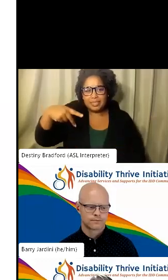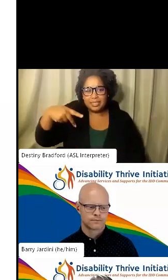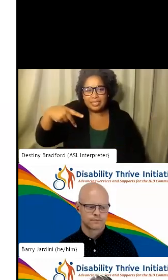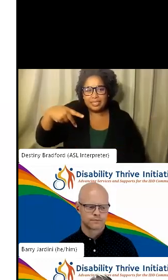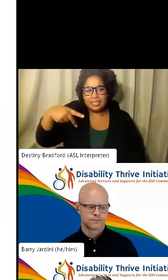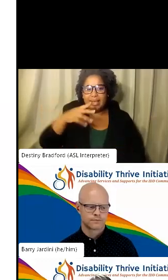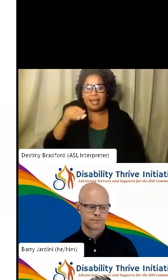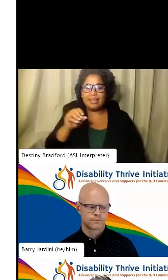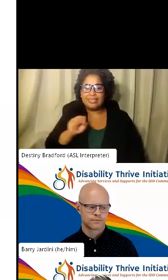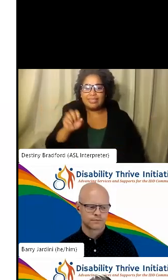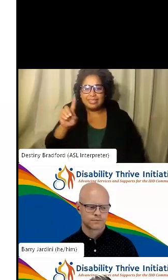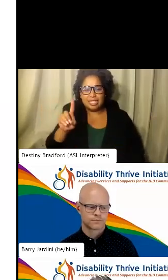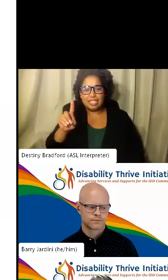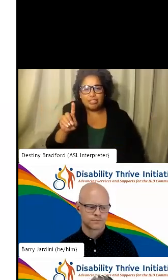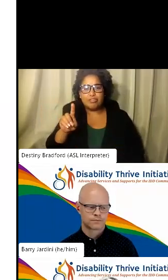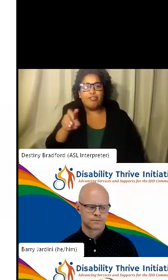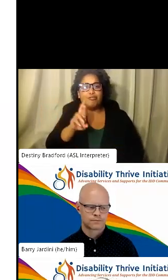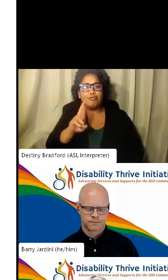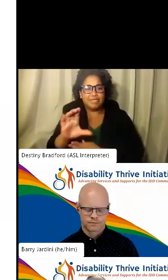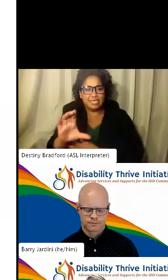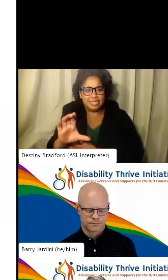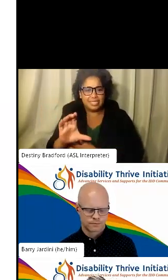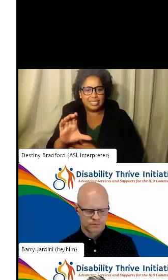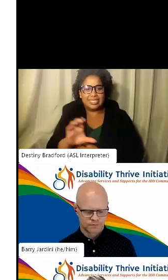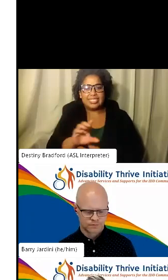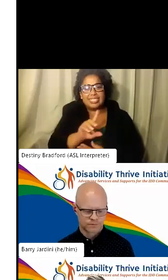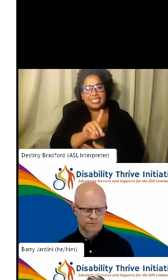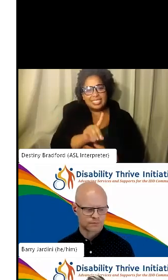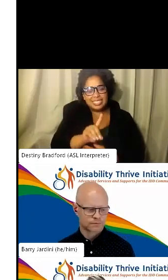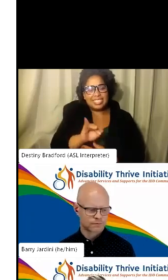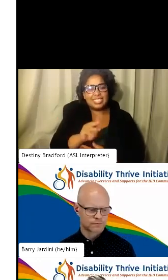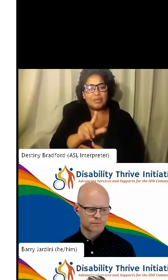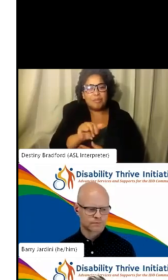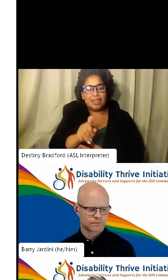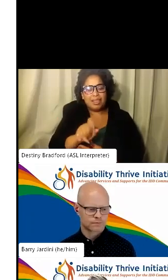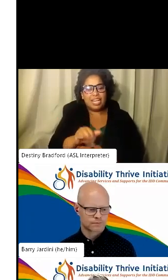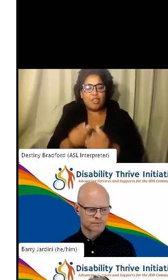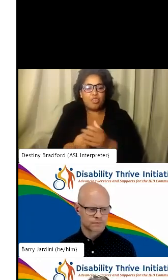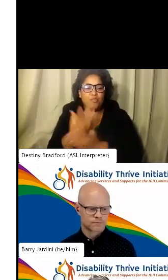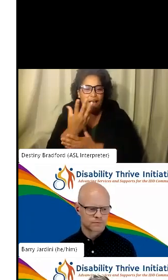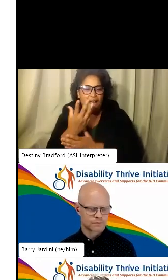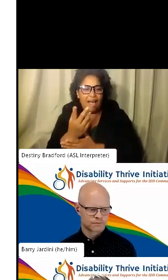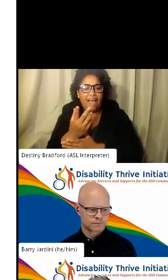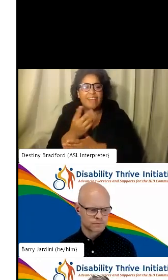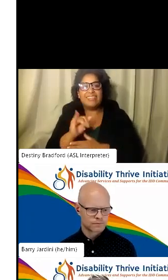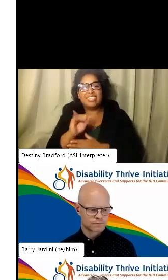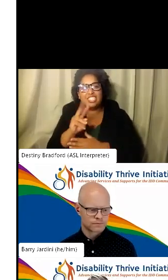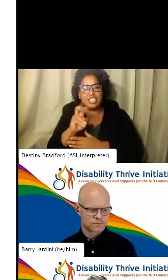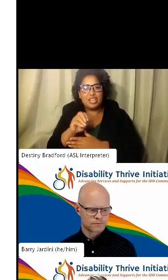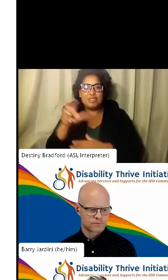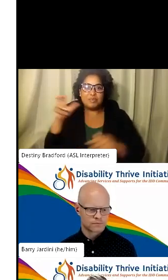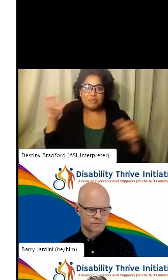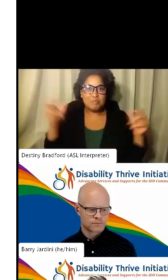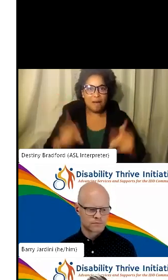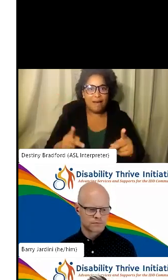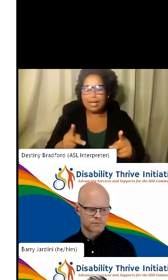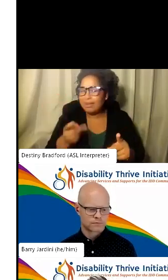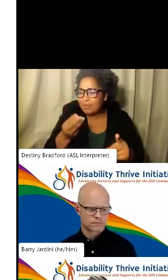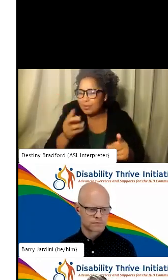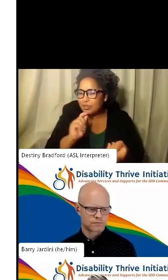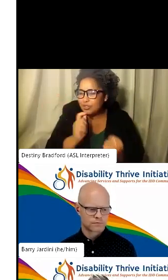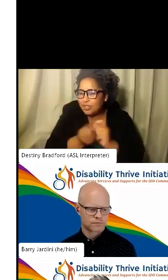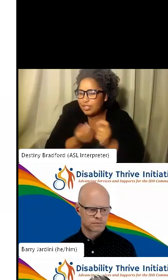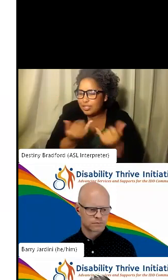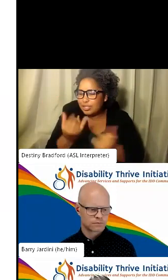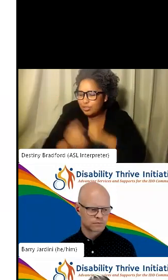the San Diego Regional Center, the Disability Thrive Initiative is back. There are a few small changes with the initiative this